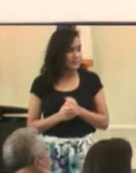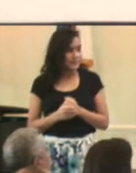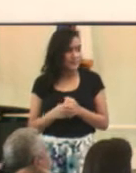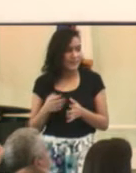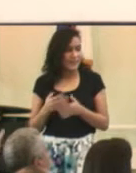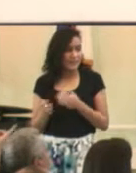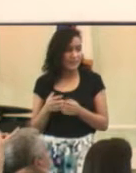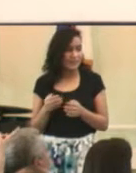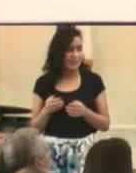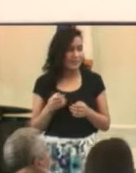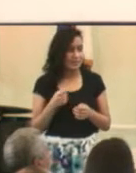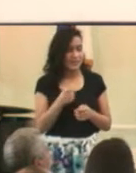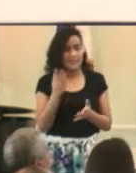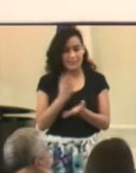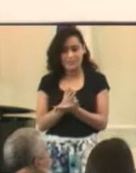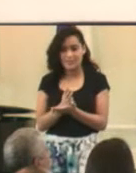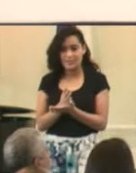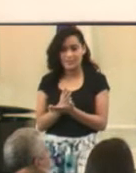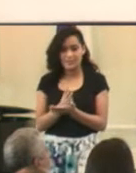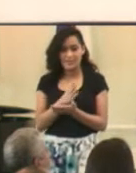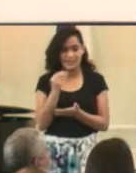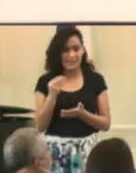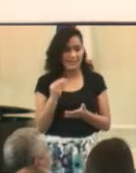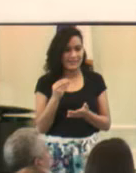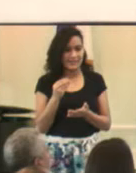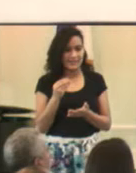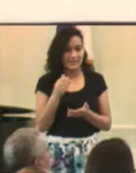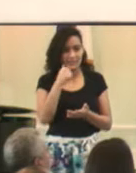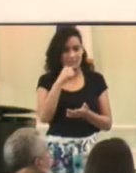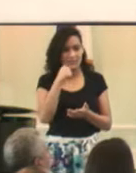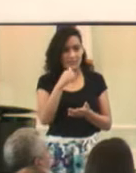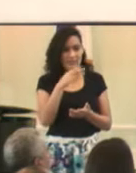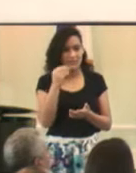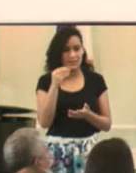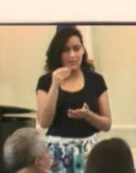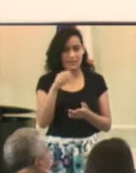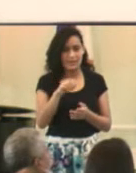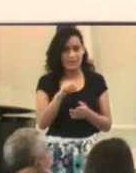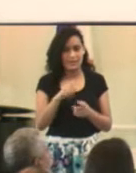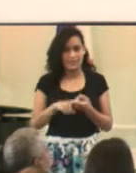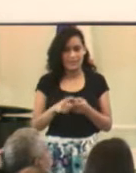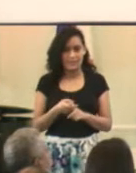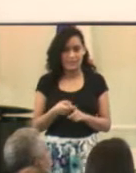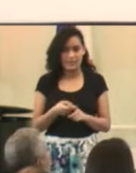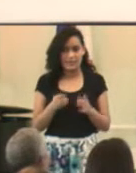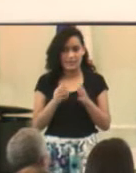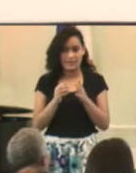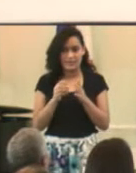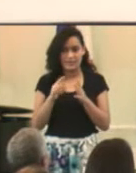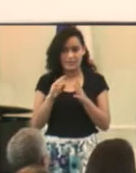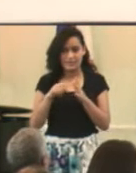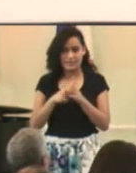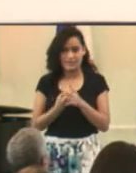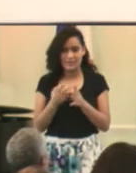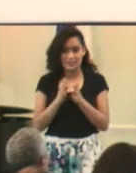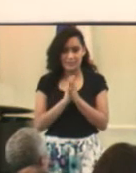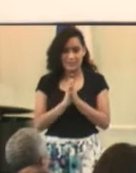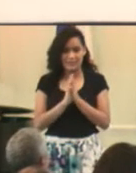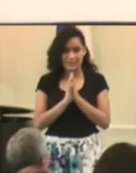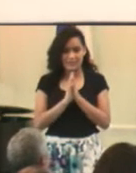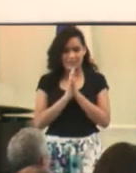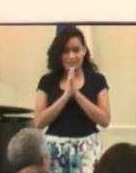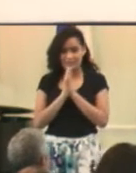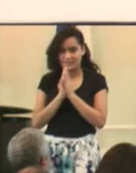anyway, they were stopped, and Rupa and Vanesh started to pray silently,